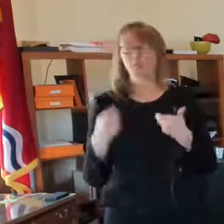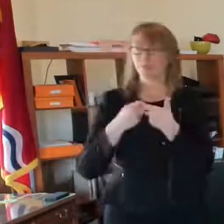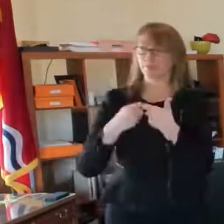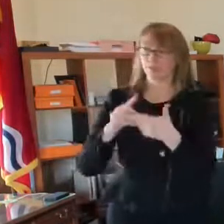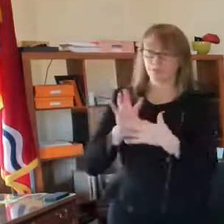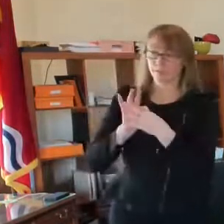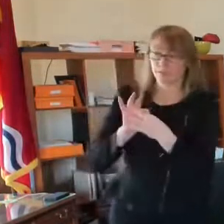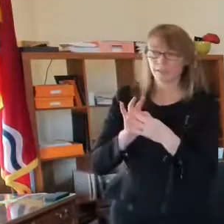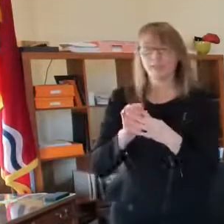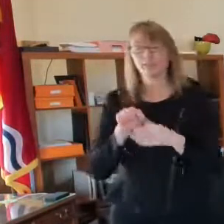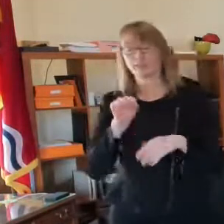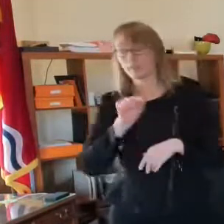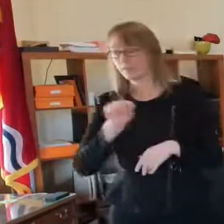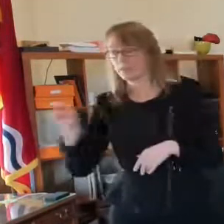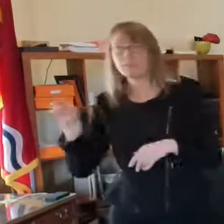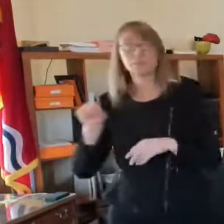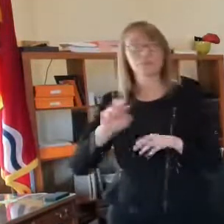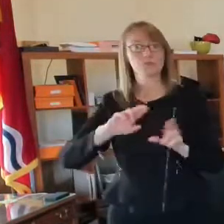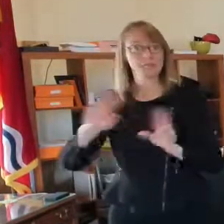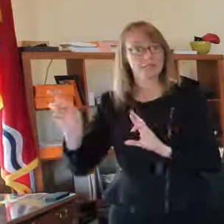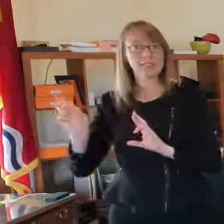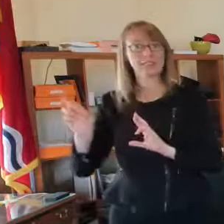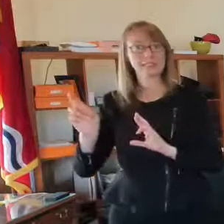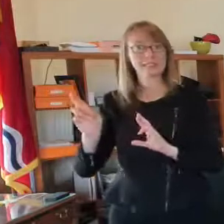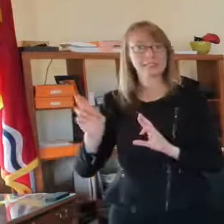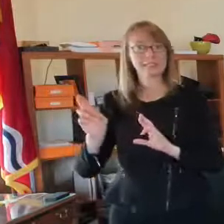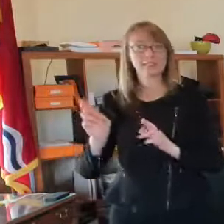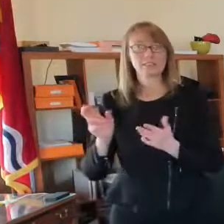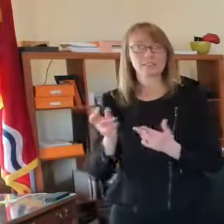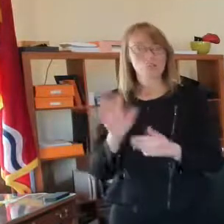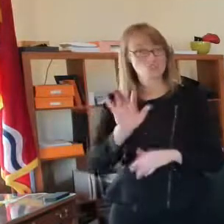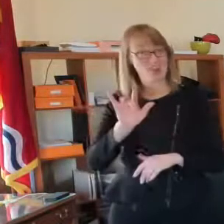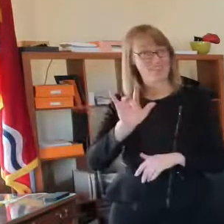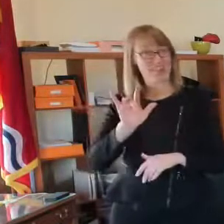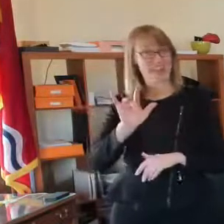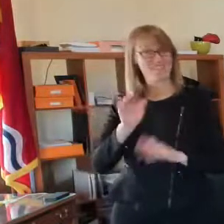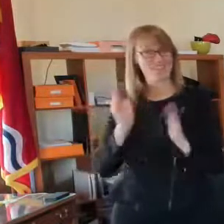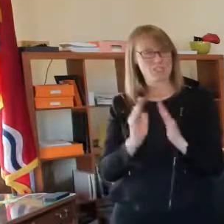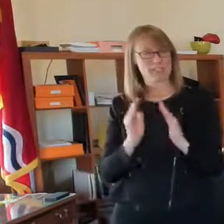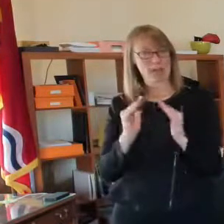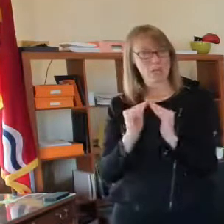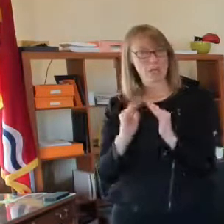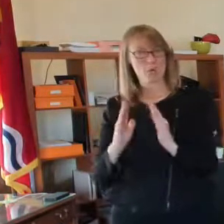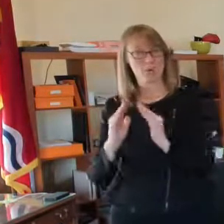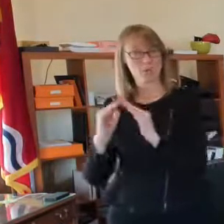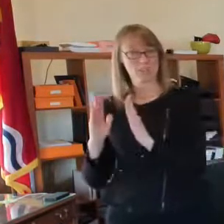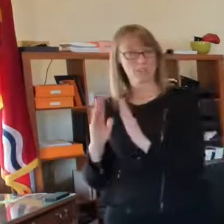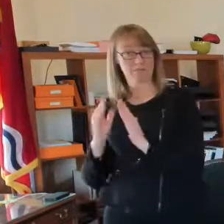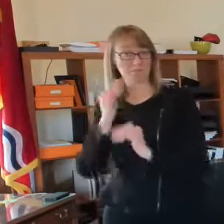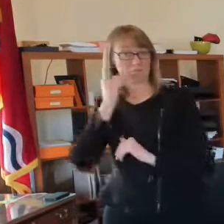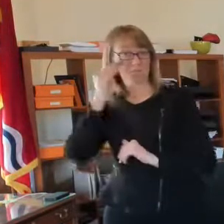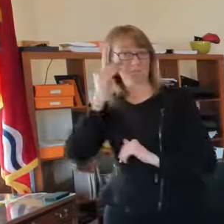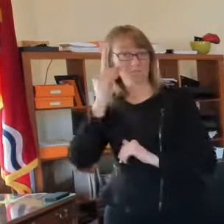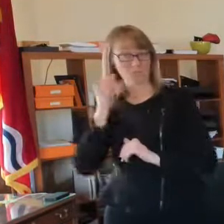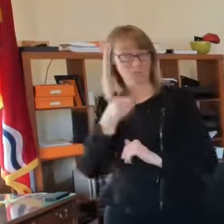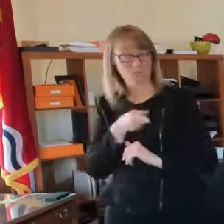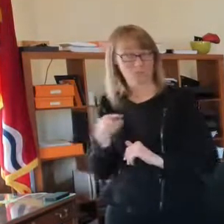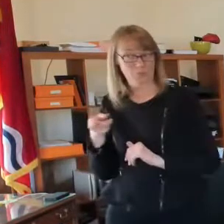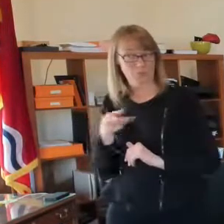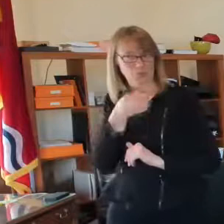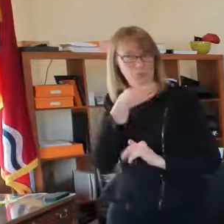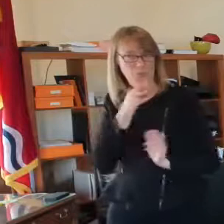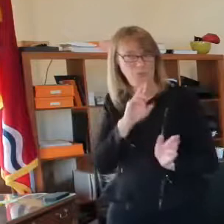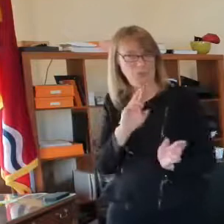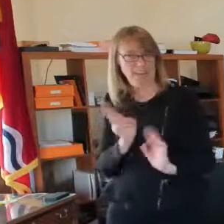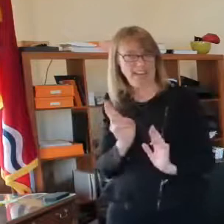site being readied. And so, 25 of the tiny homes are ready now. And so we'll have them up, and